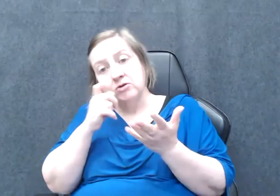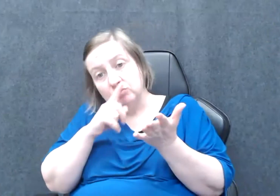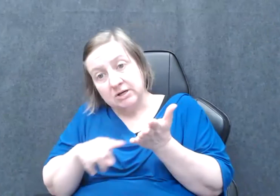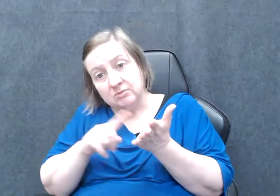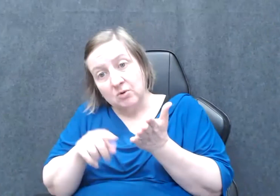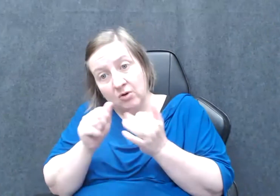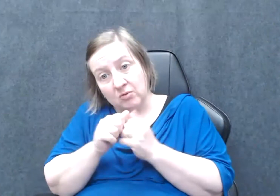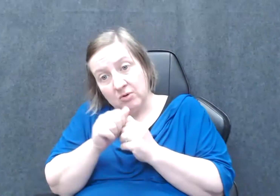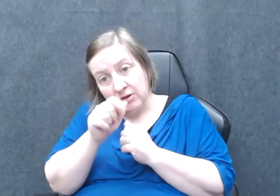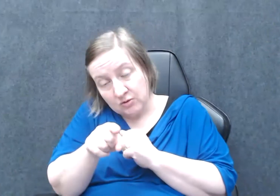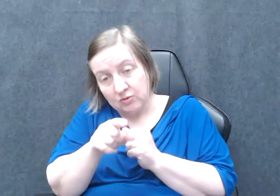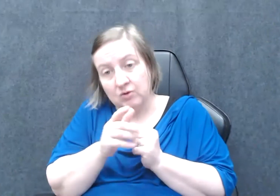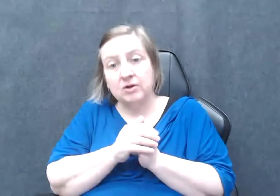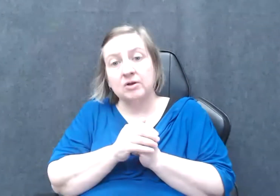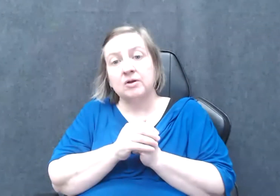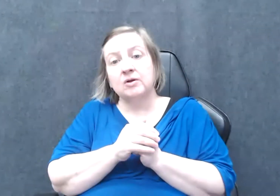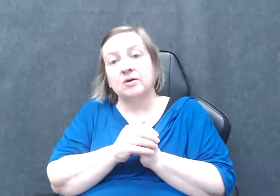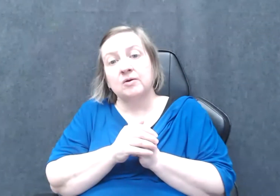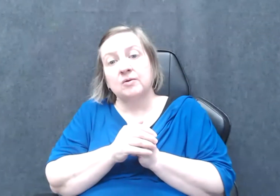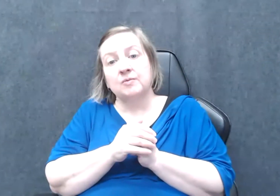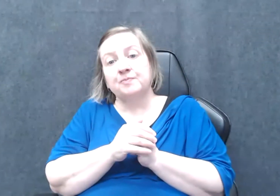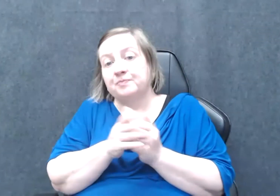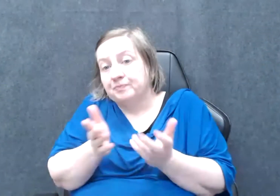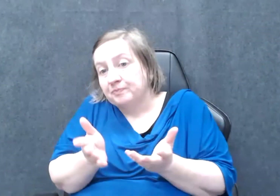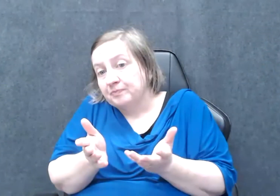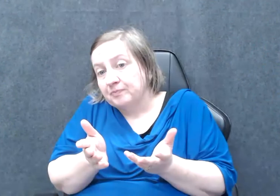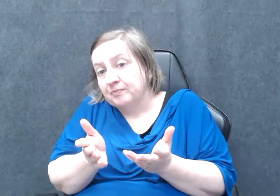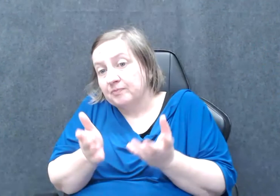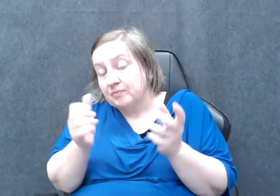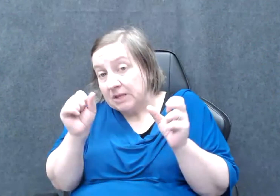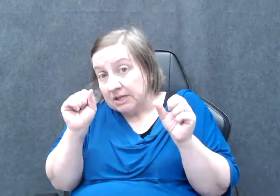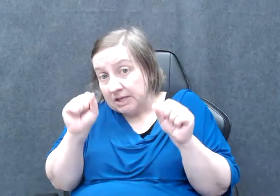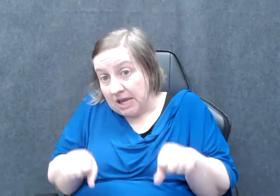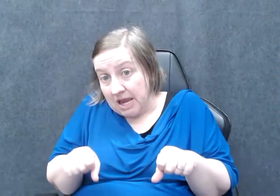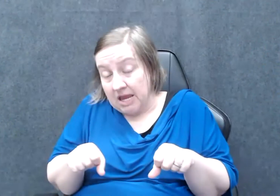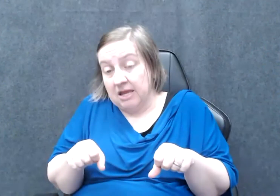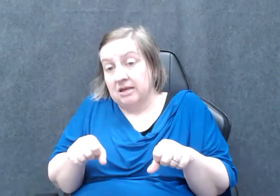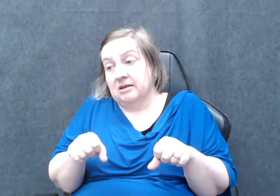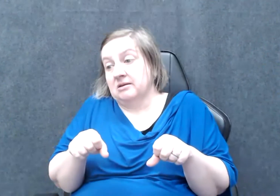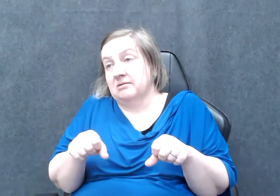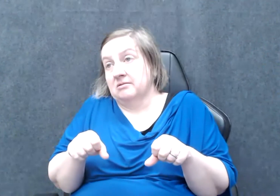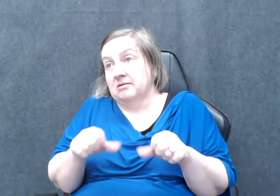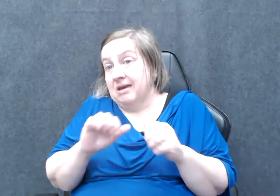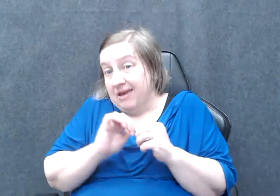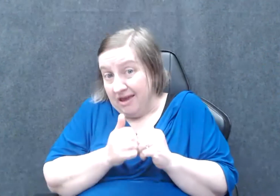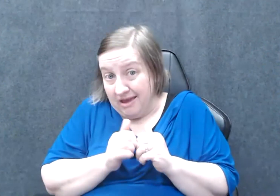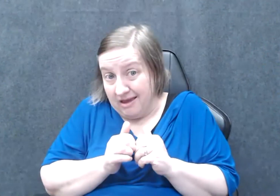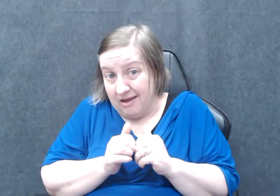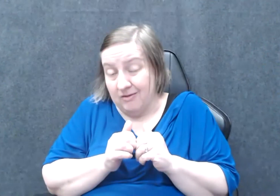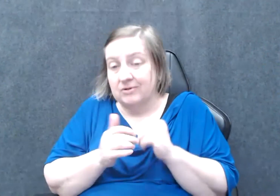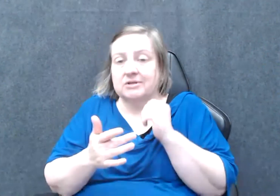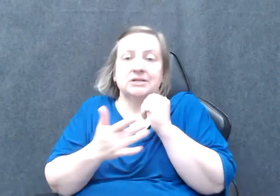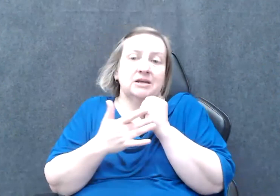you is whether or not, and if so, how the